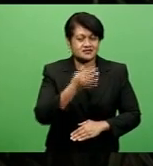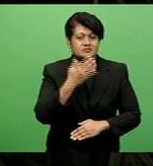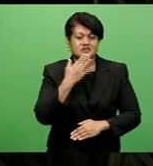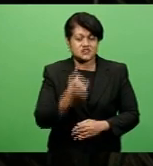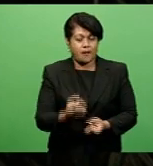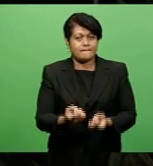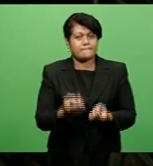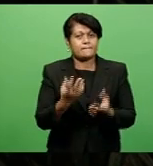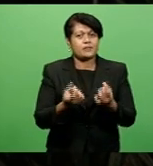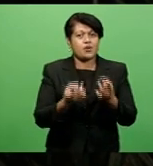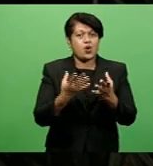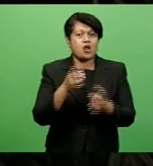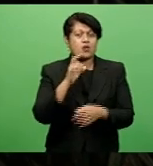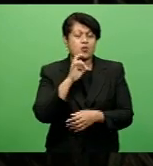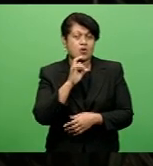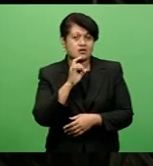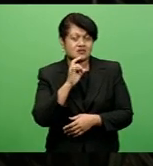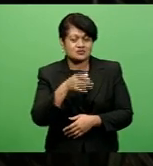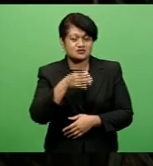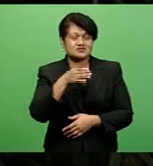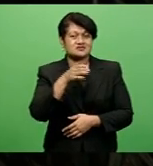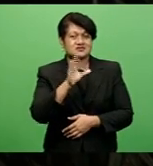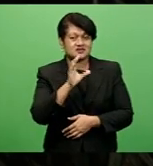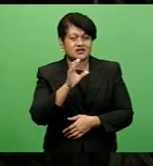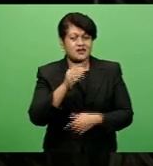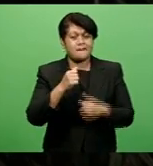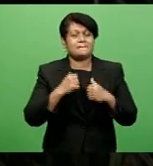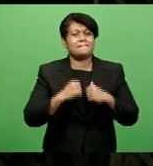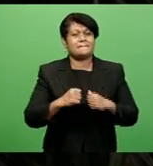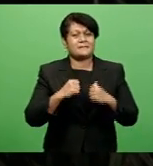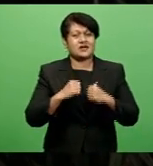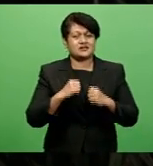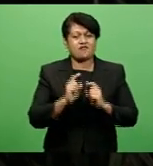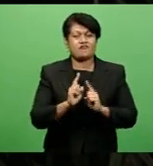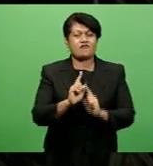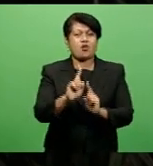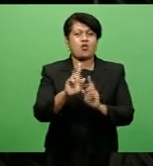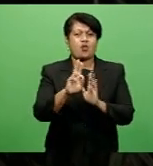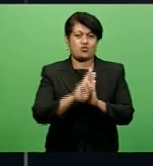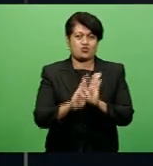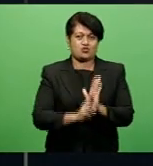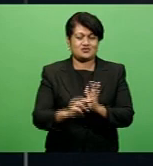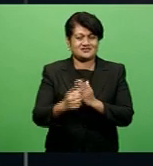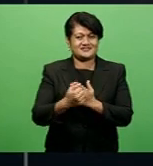all drinking water and also the need to practice safe hygiene. Edwin.